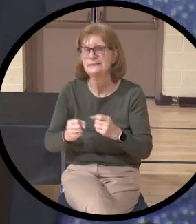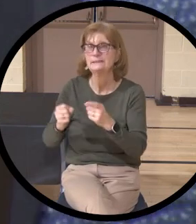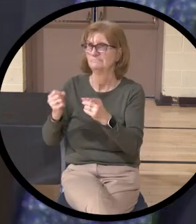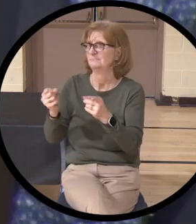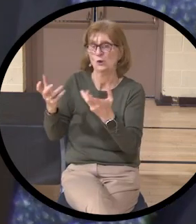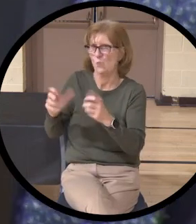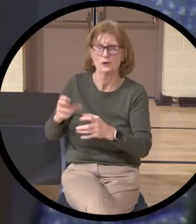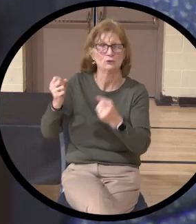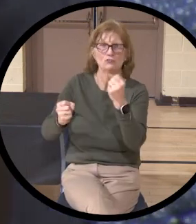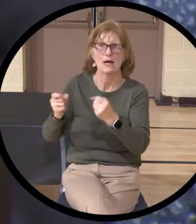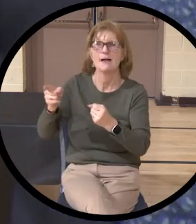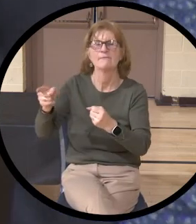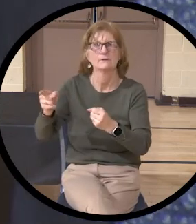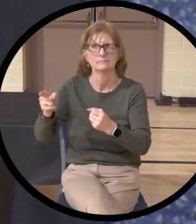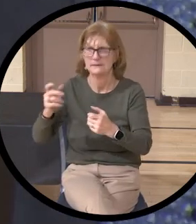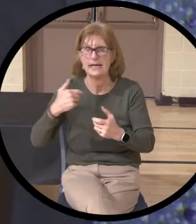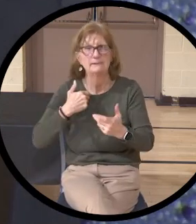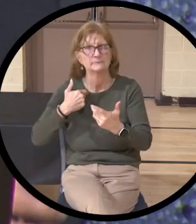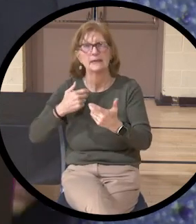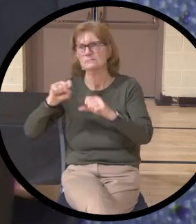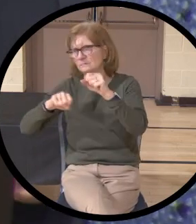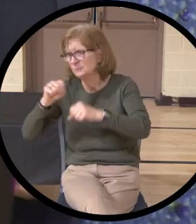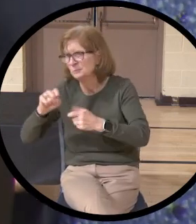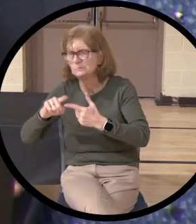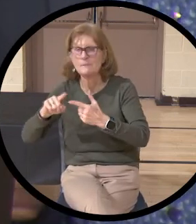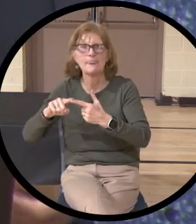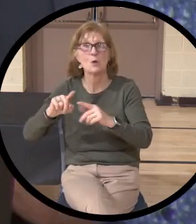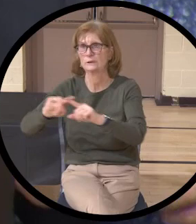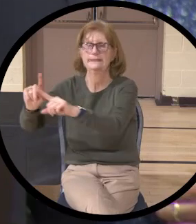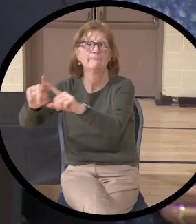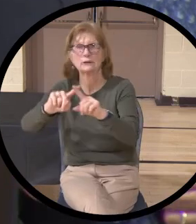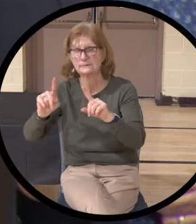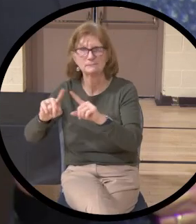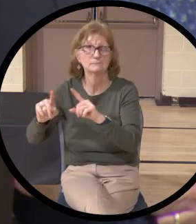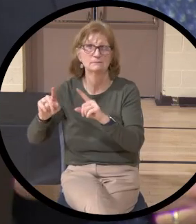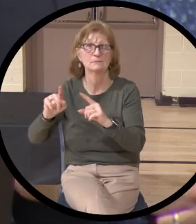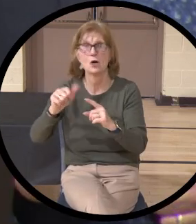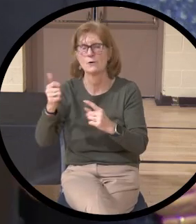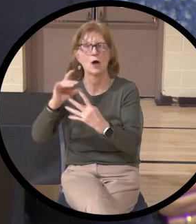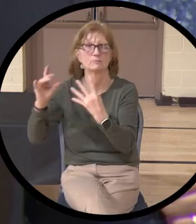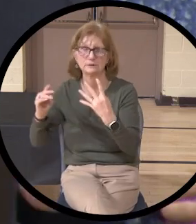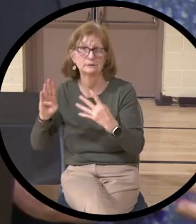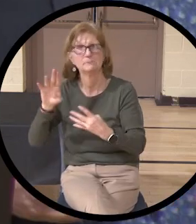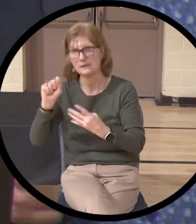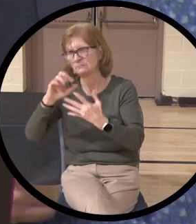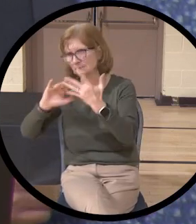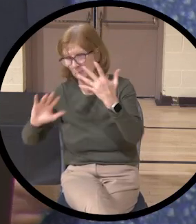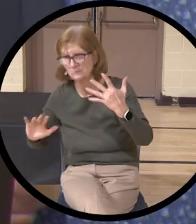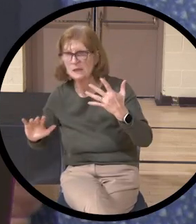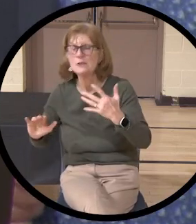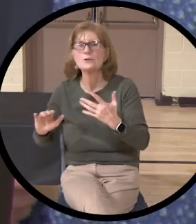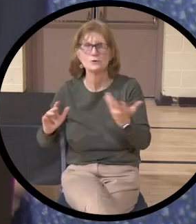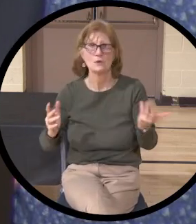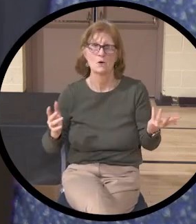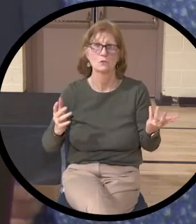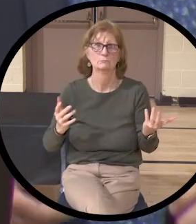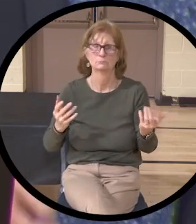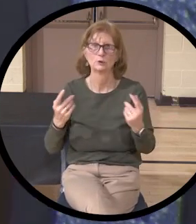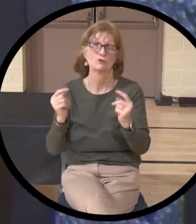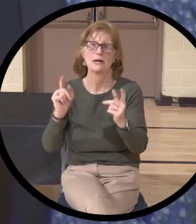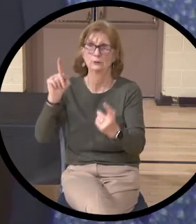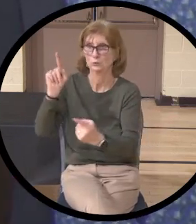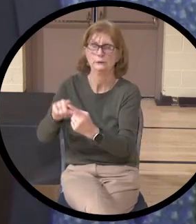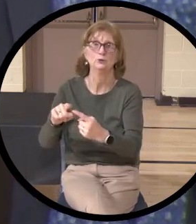options, so they don't have to be on the roads. And I think reducing the amount of cars on the road is also a valid solution for trying to reduce these